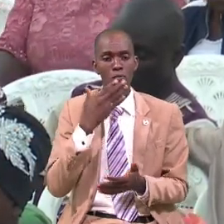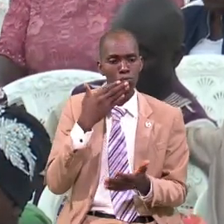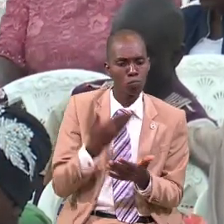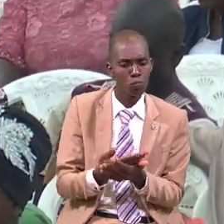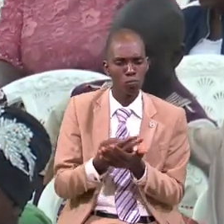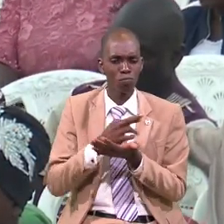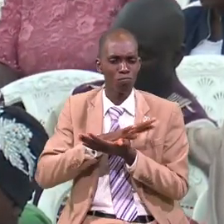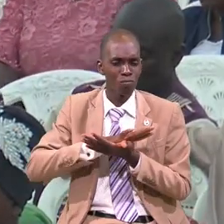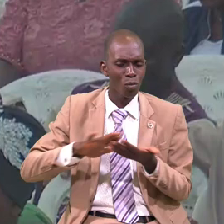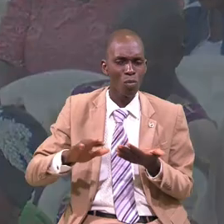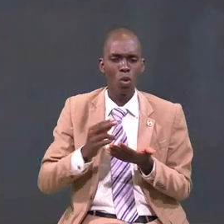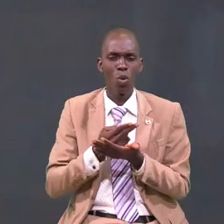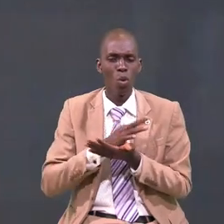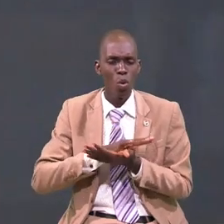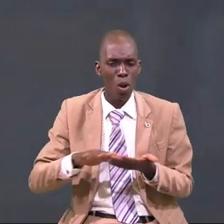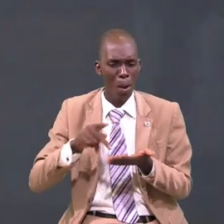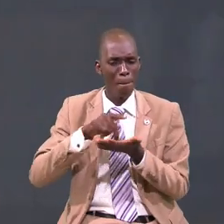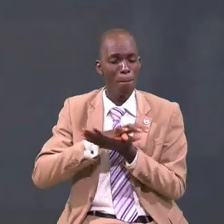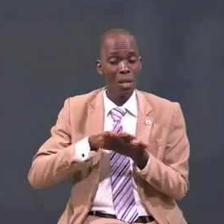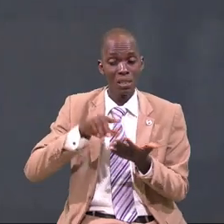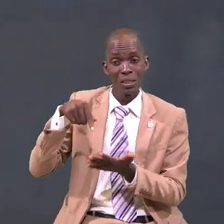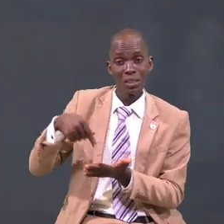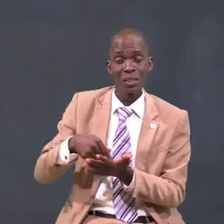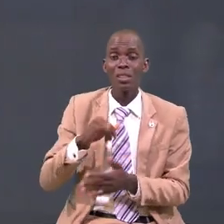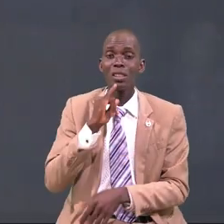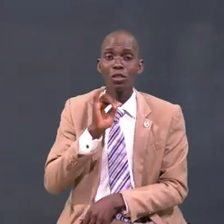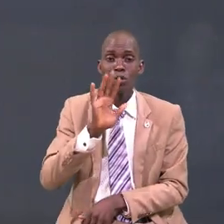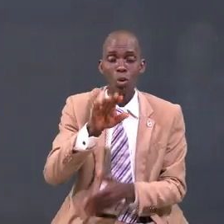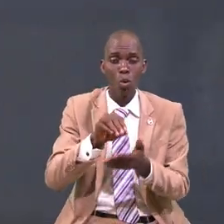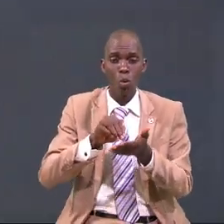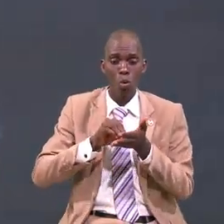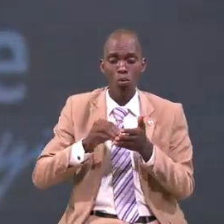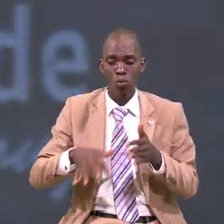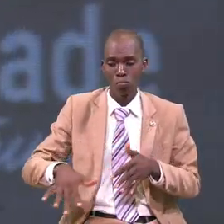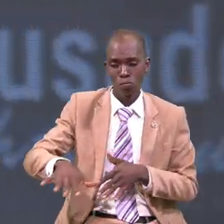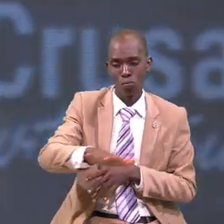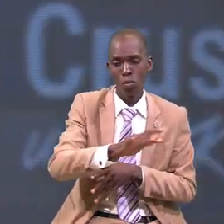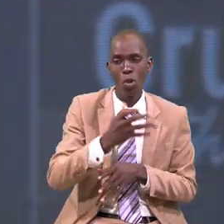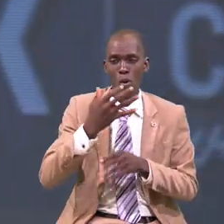and pure, this is your area of thoughtfulness.